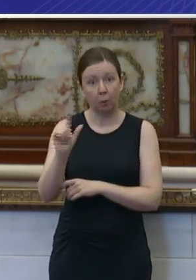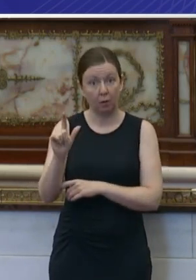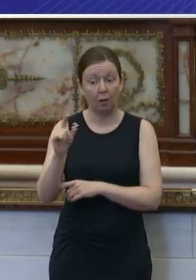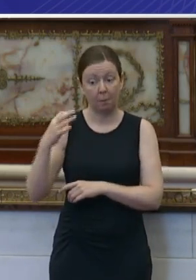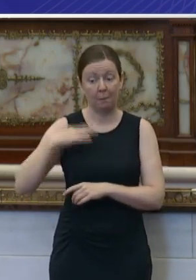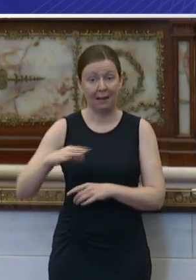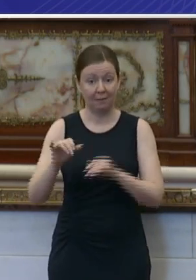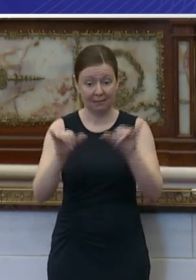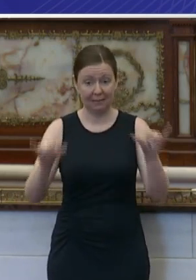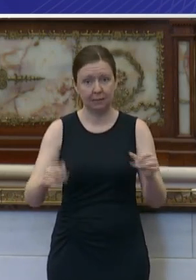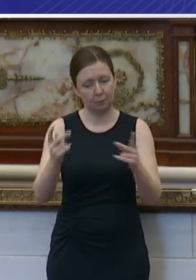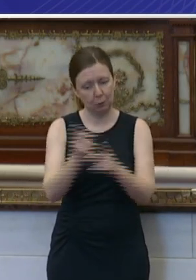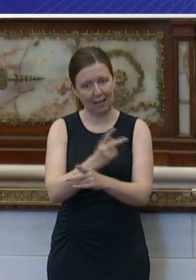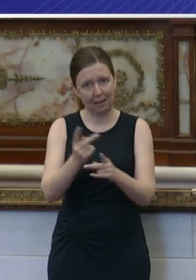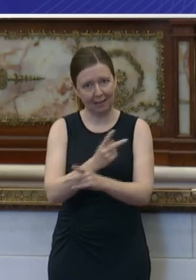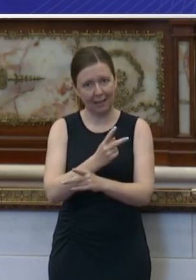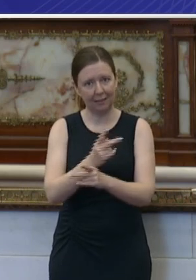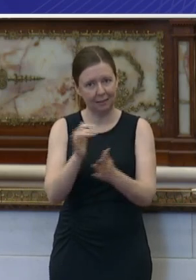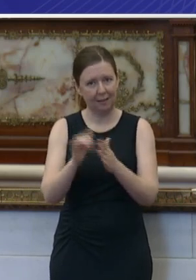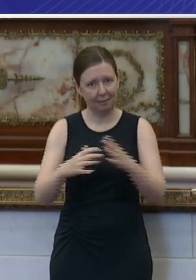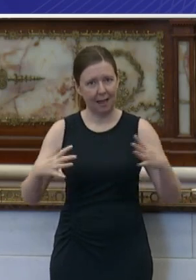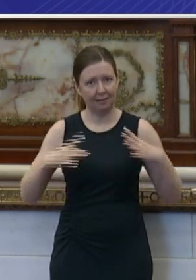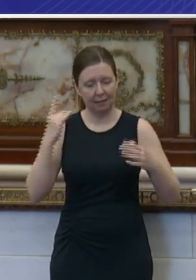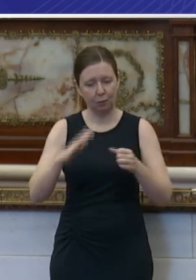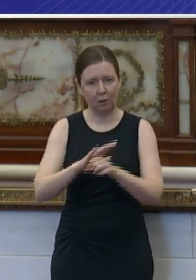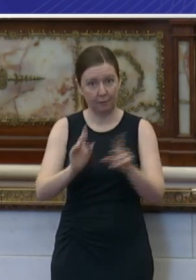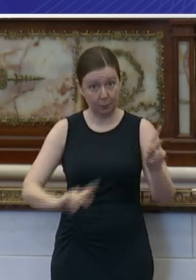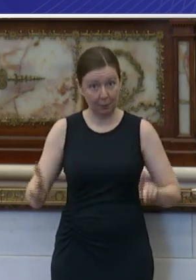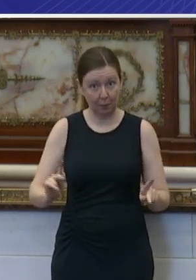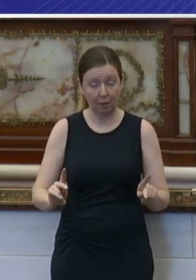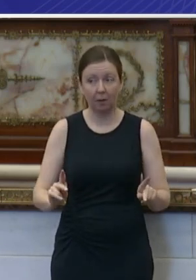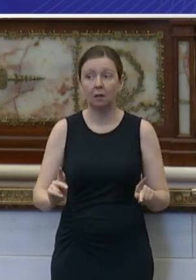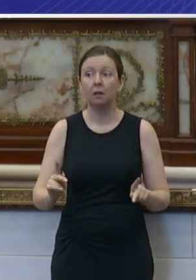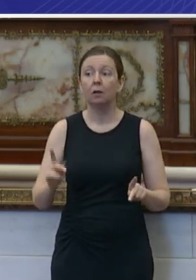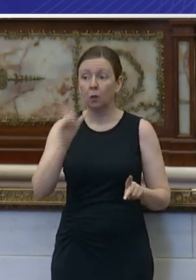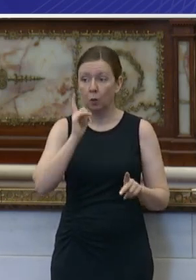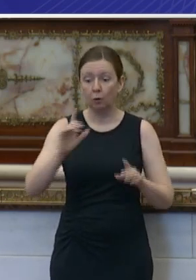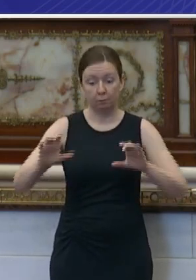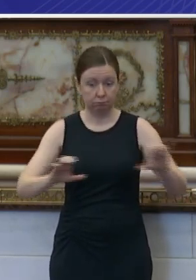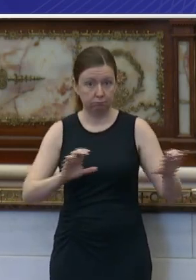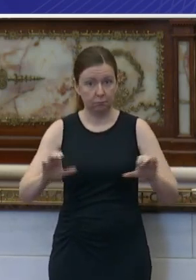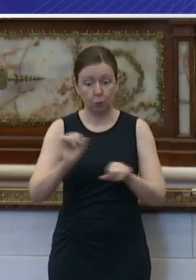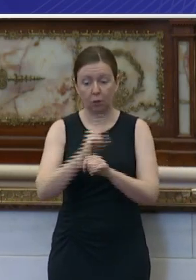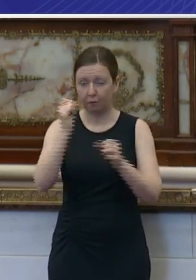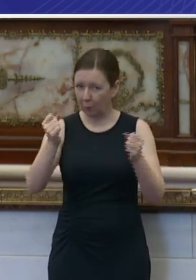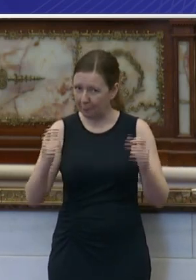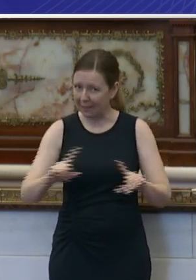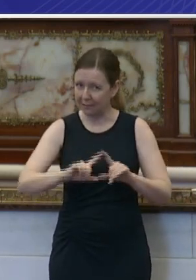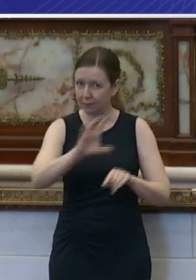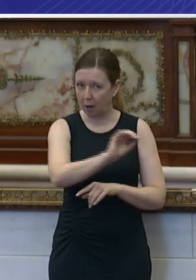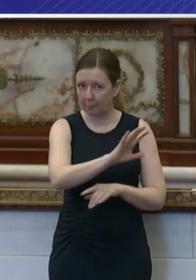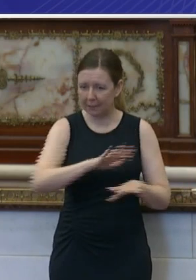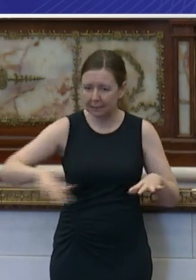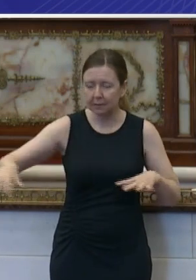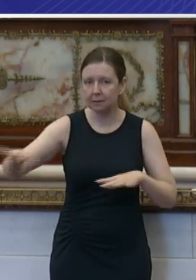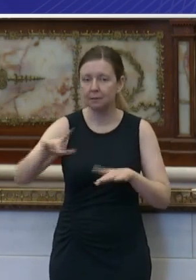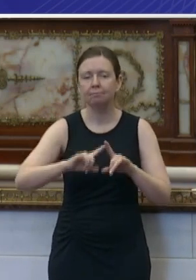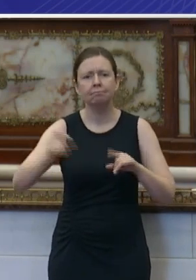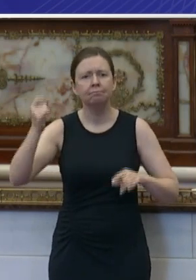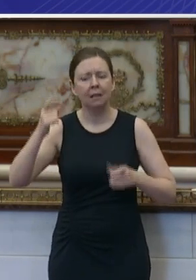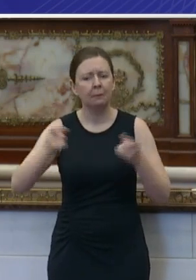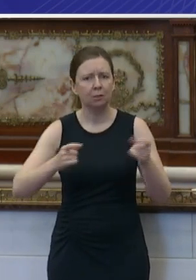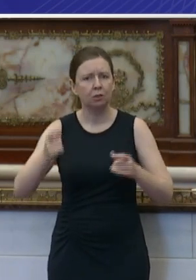for calculating public health emergency leave for covered individuals who have performed work for multiple hiring entities. While the